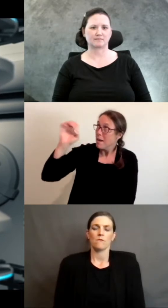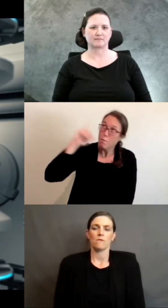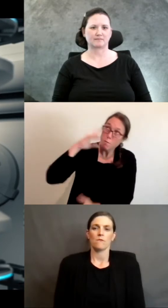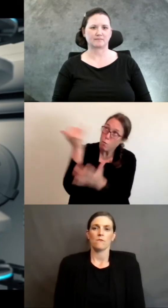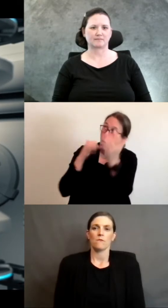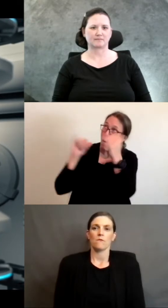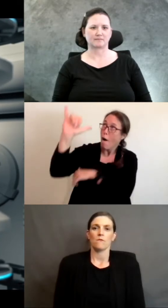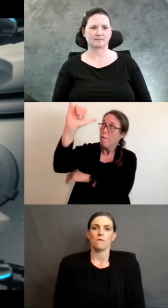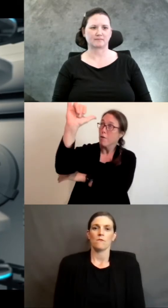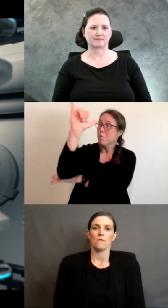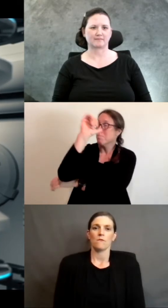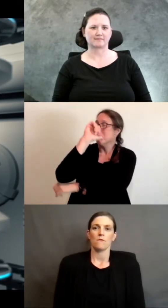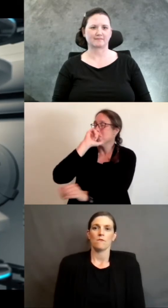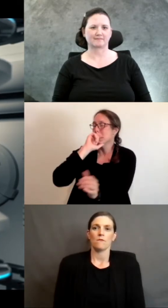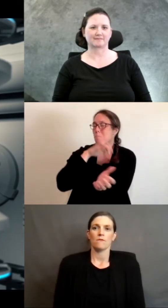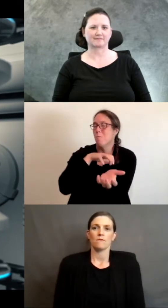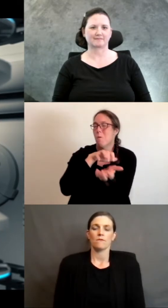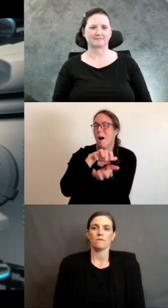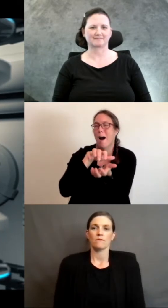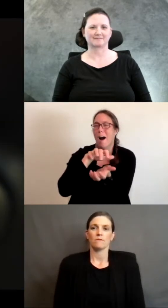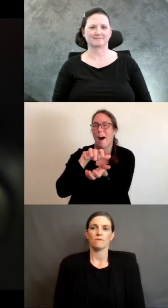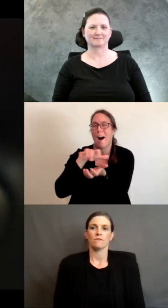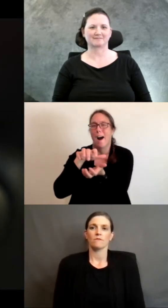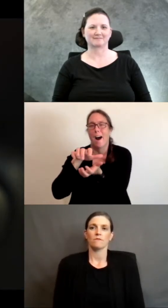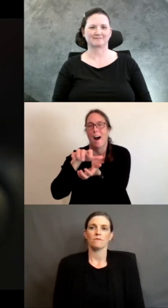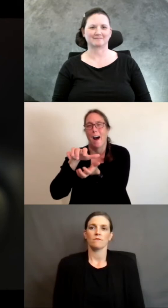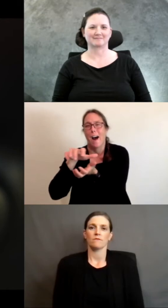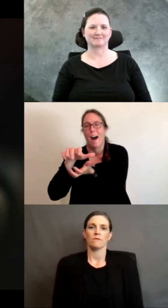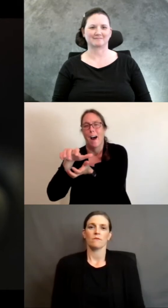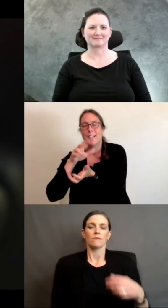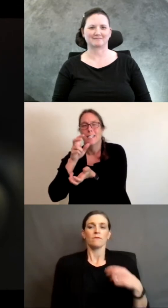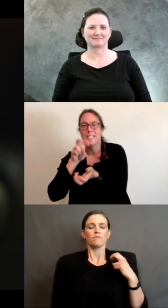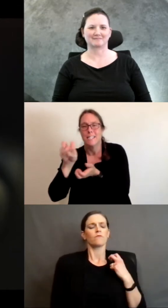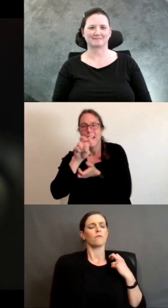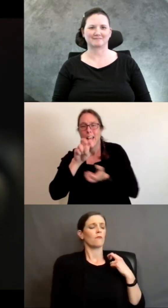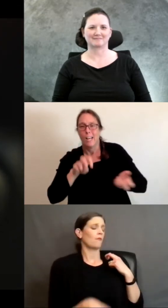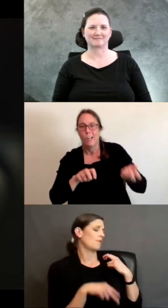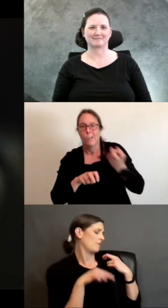He turns to the snake resting on his shoulder. How long, baby?